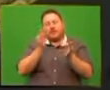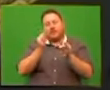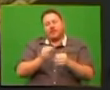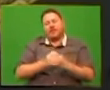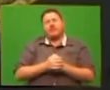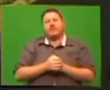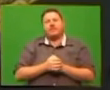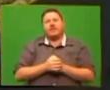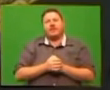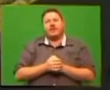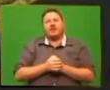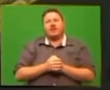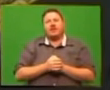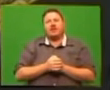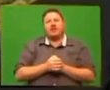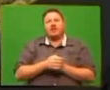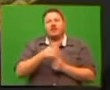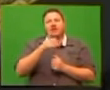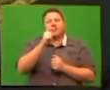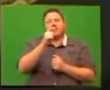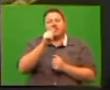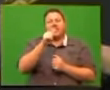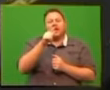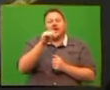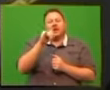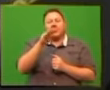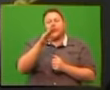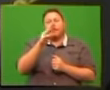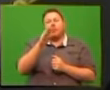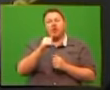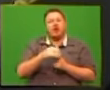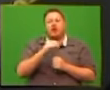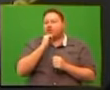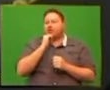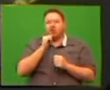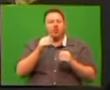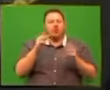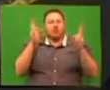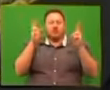To paraphrase the great Dalibunga, we dare not linger, for